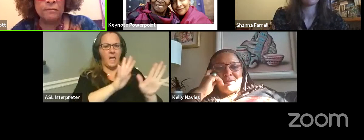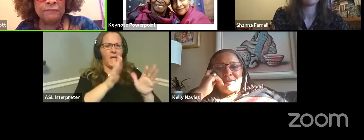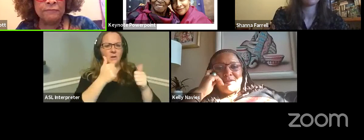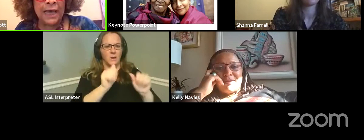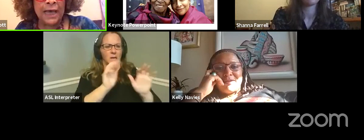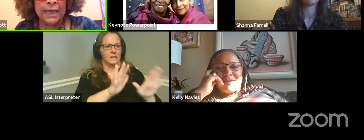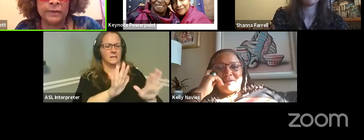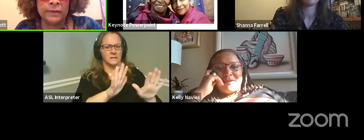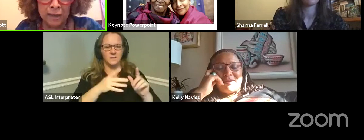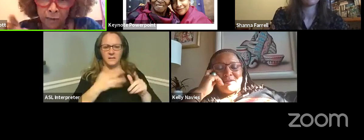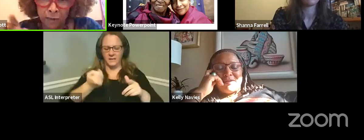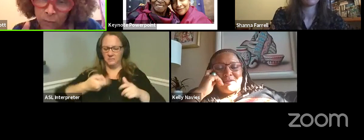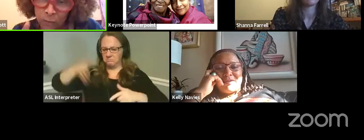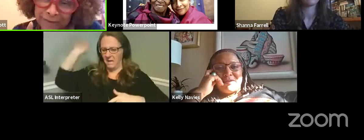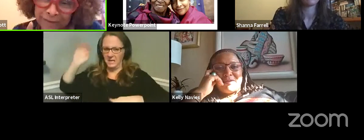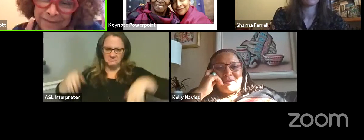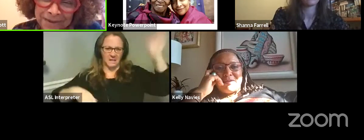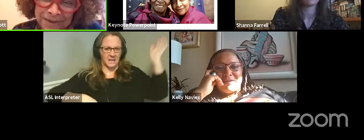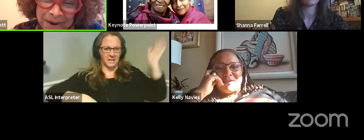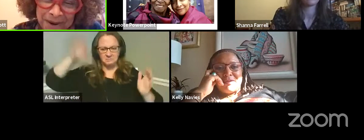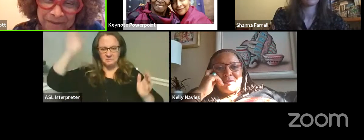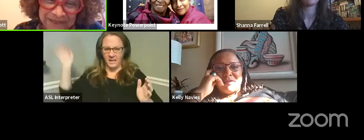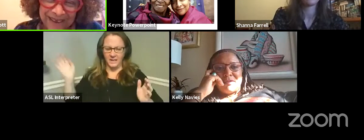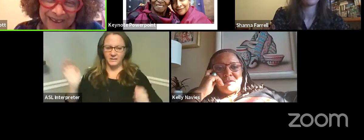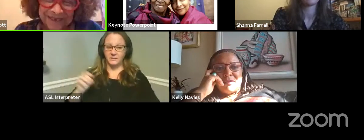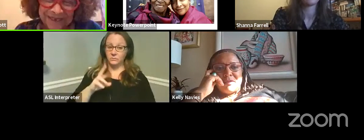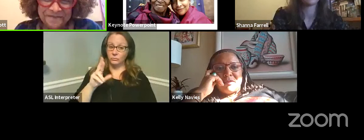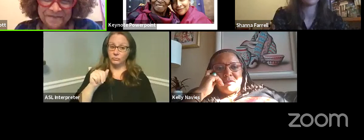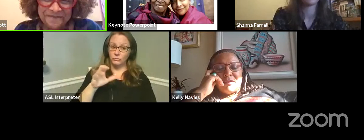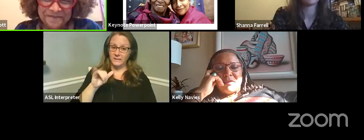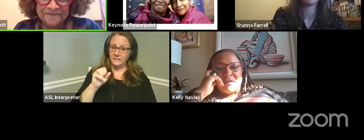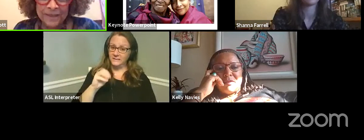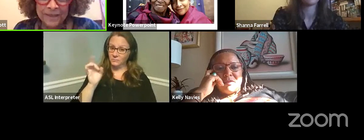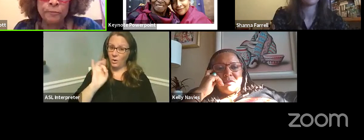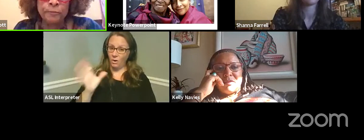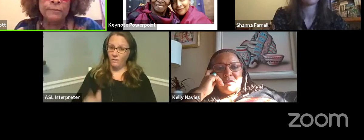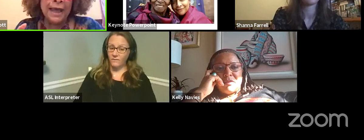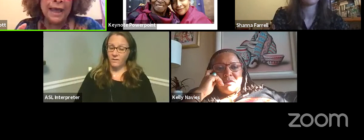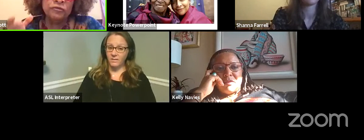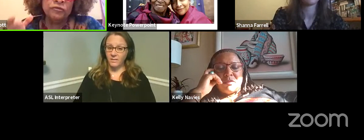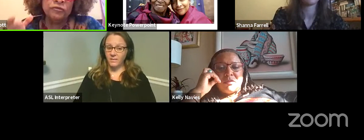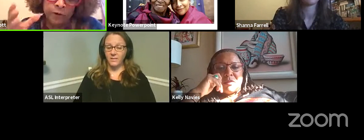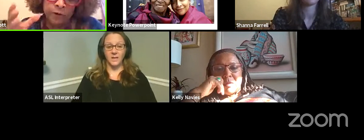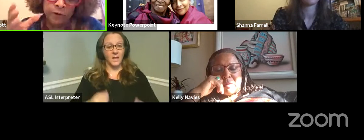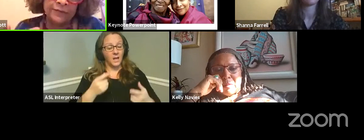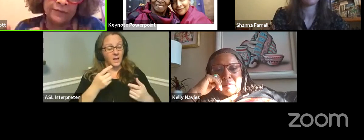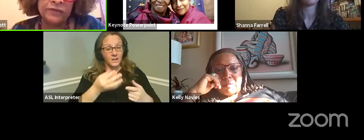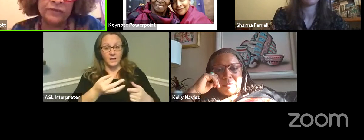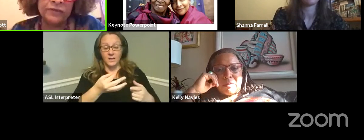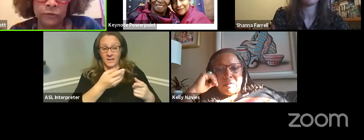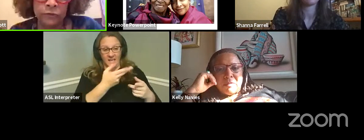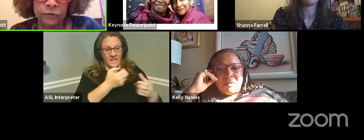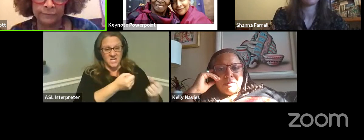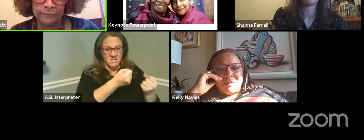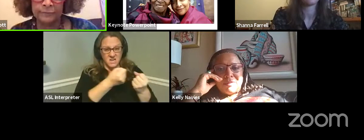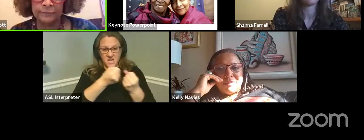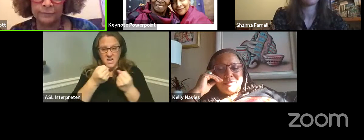off like flies. Racism is a horrible thing. They bring him down just before he gets to the